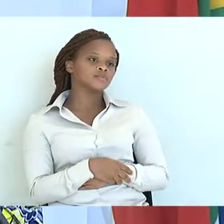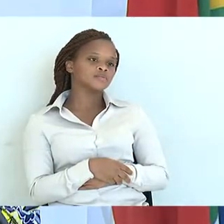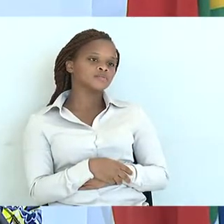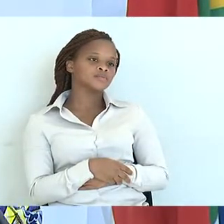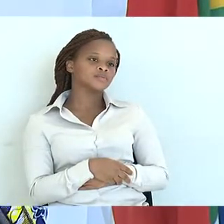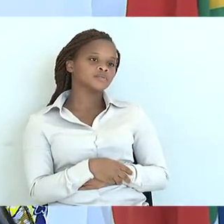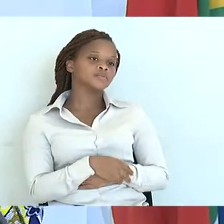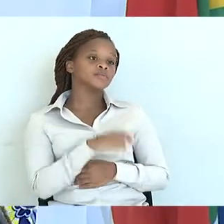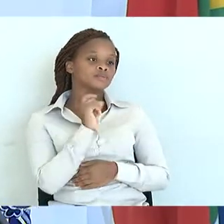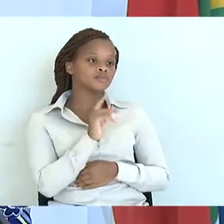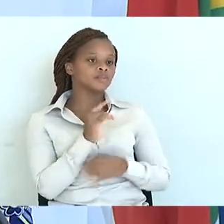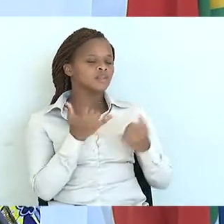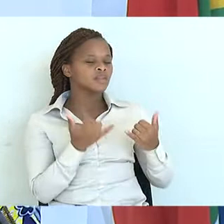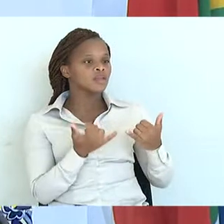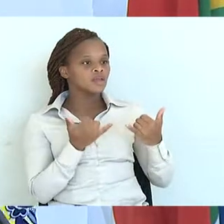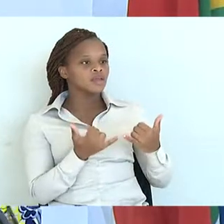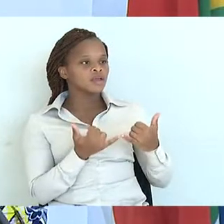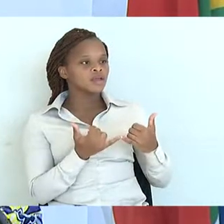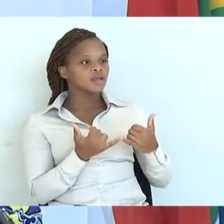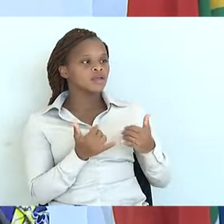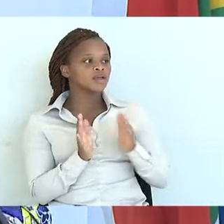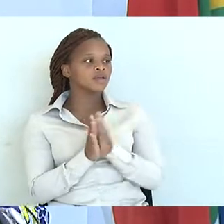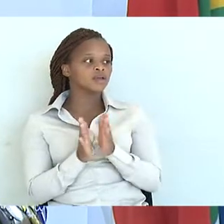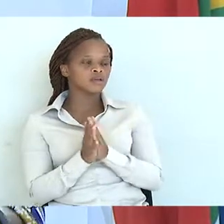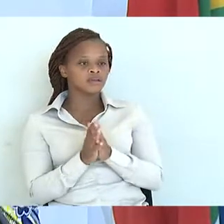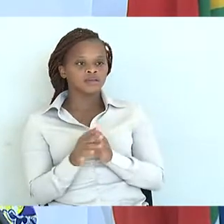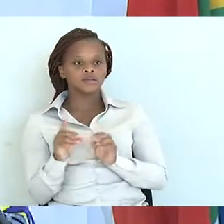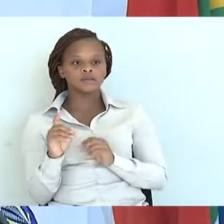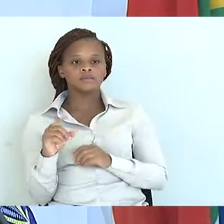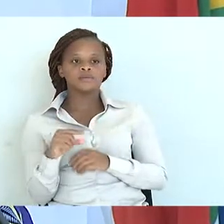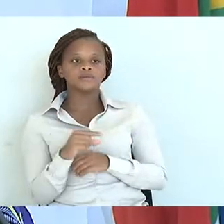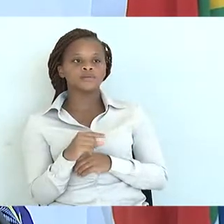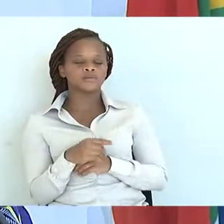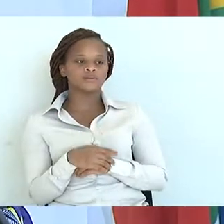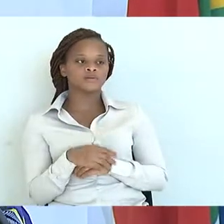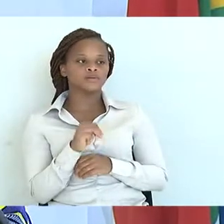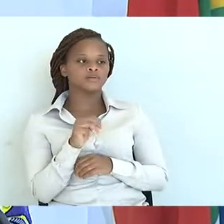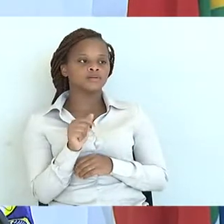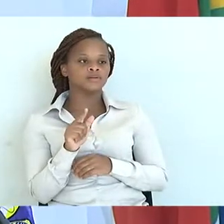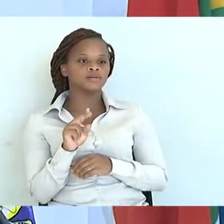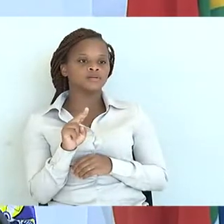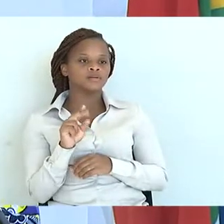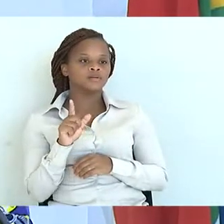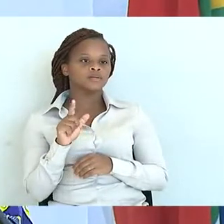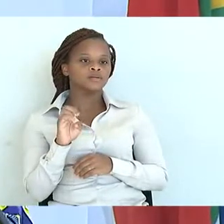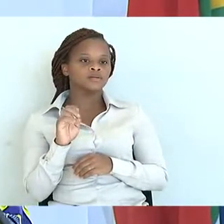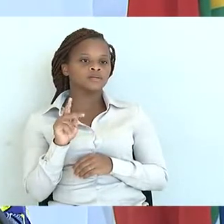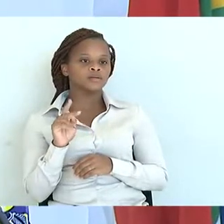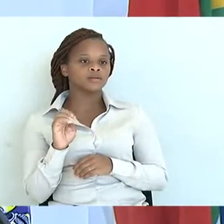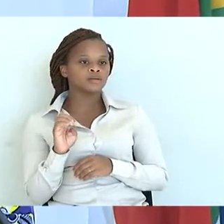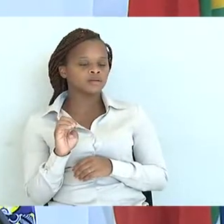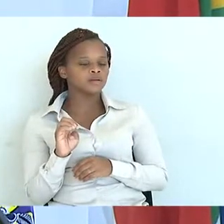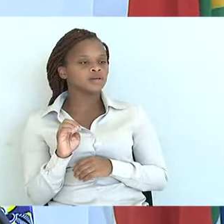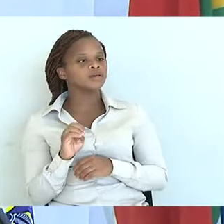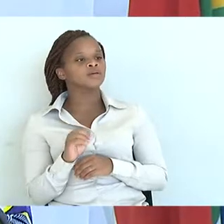now request DG Advocate Maluleke to come and